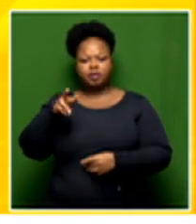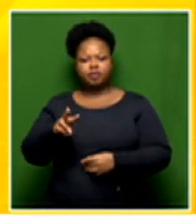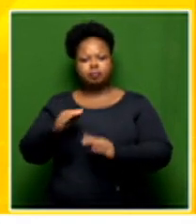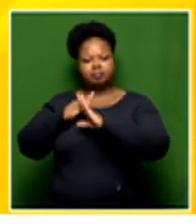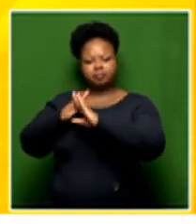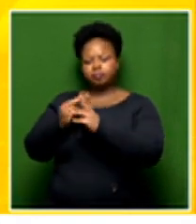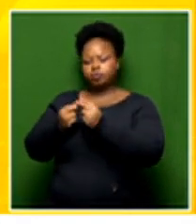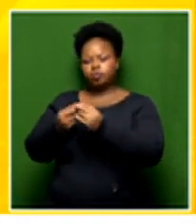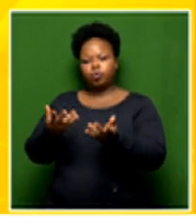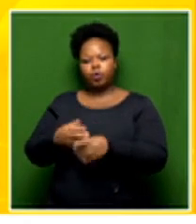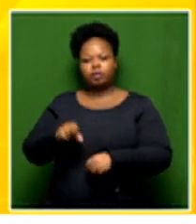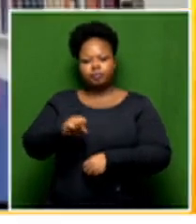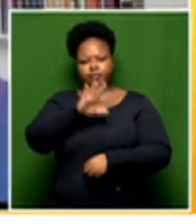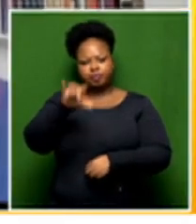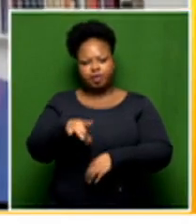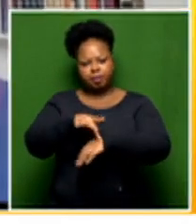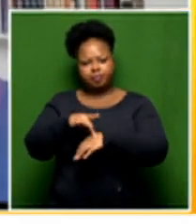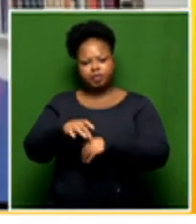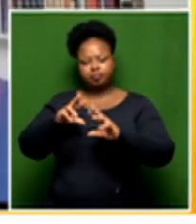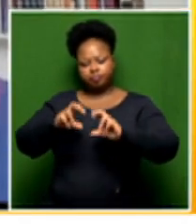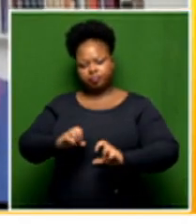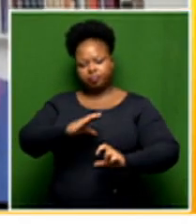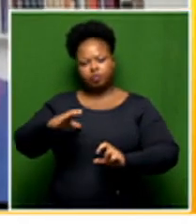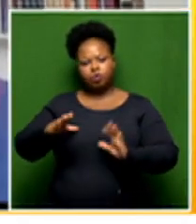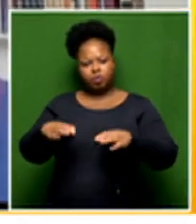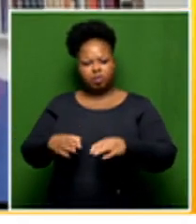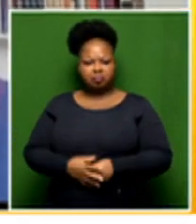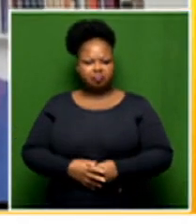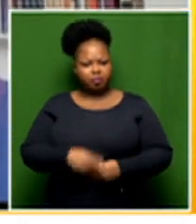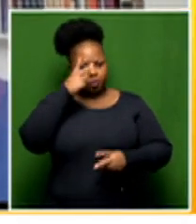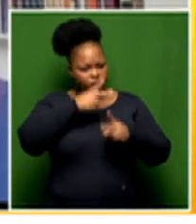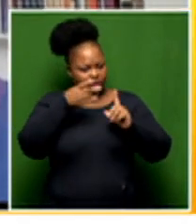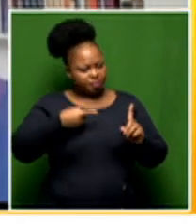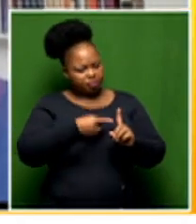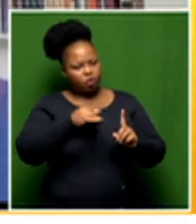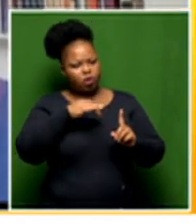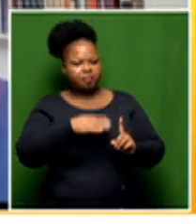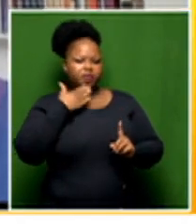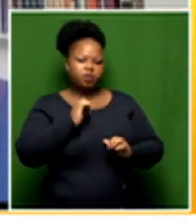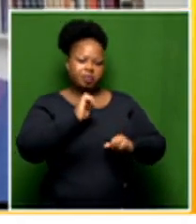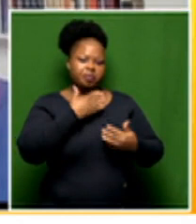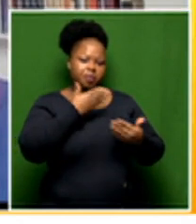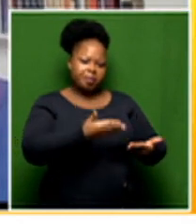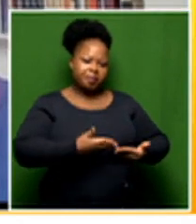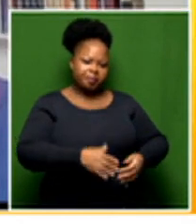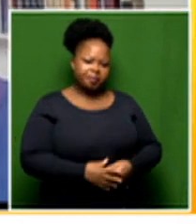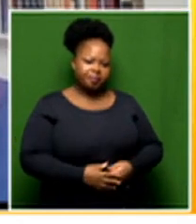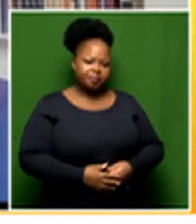Unit at the South African Medical Research Council. Professor Goga, thanks so much for your time. Welcome to Morning